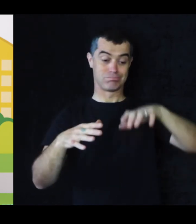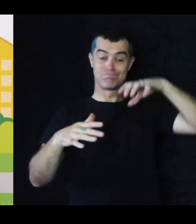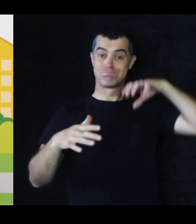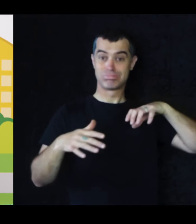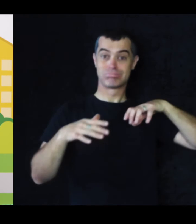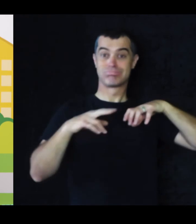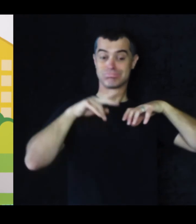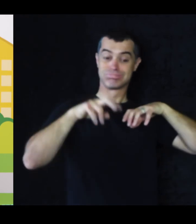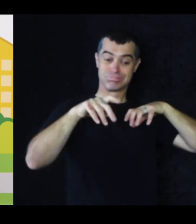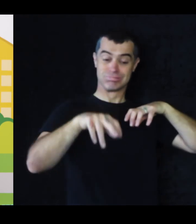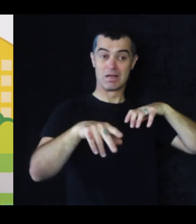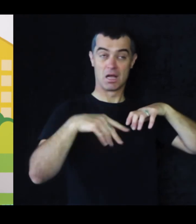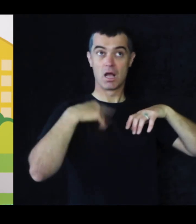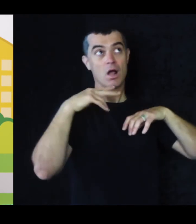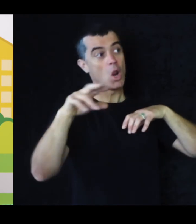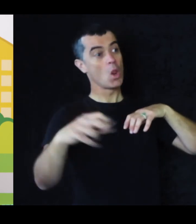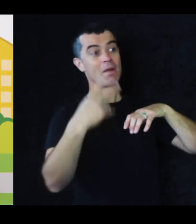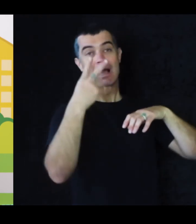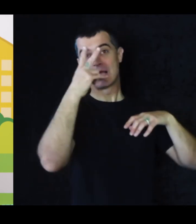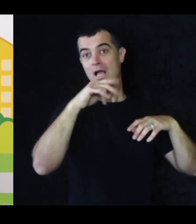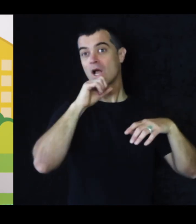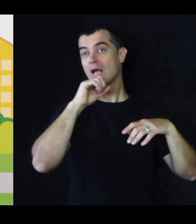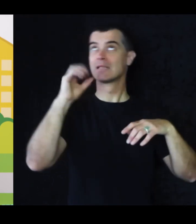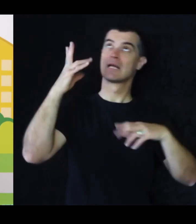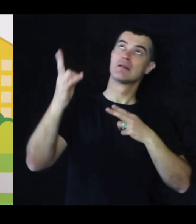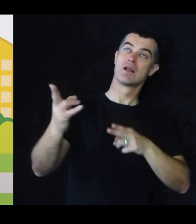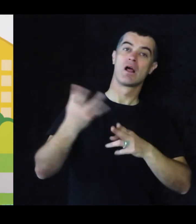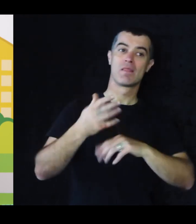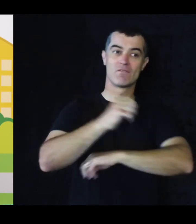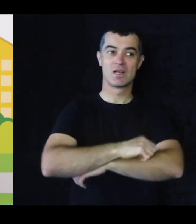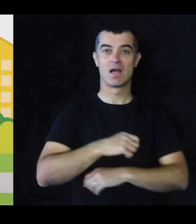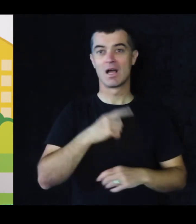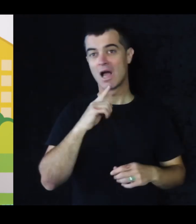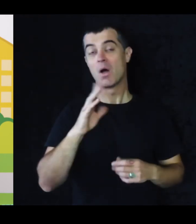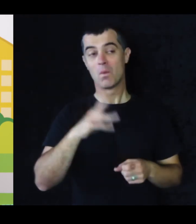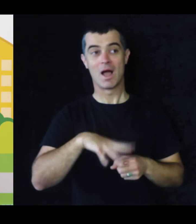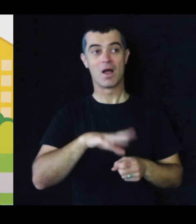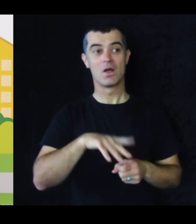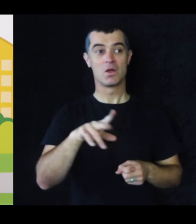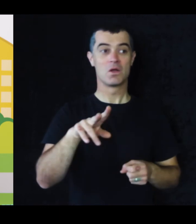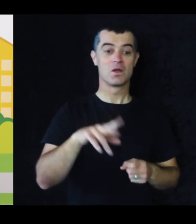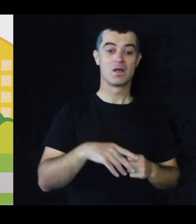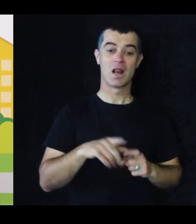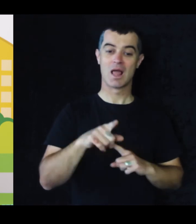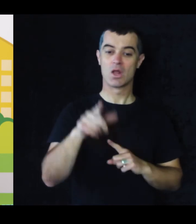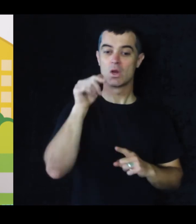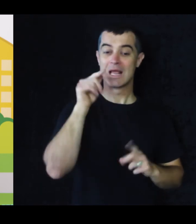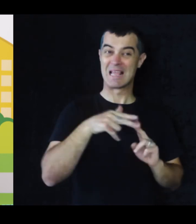house used to be way up. And I looked up, and there was this young guy kind of sunning himself on the veranda. And I was sort of like, oh, wow, if